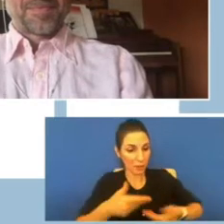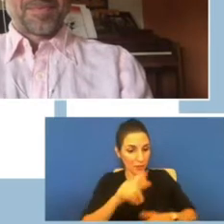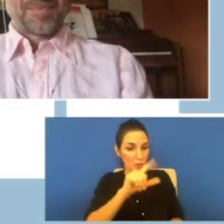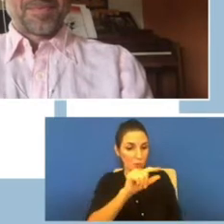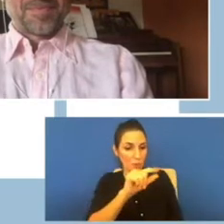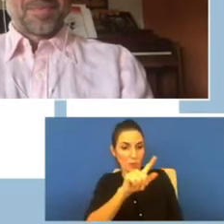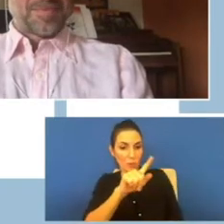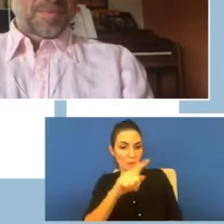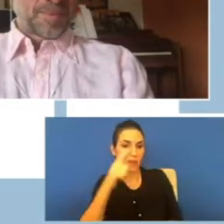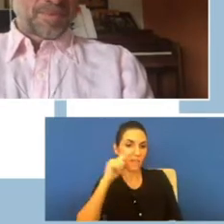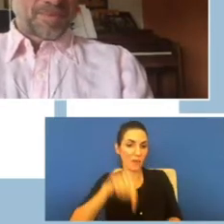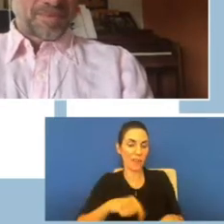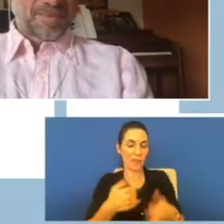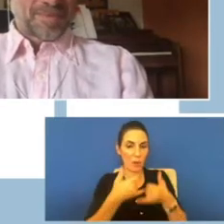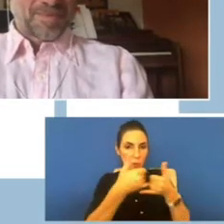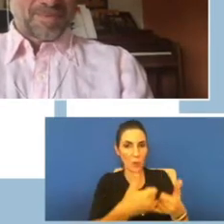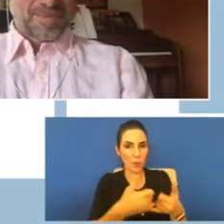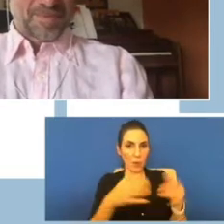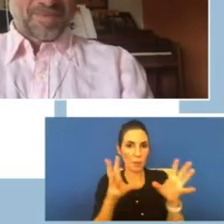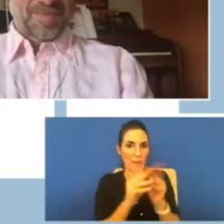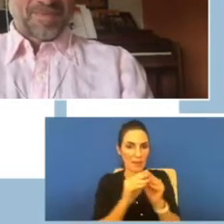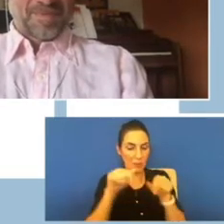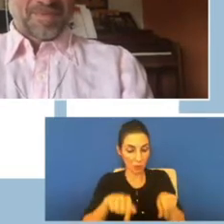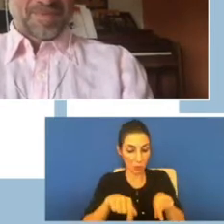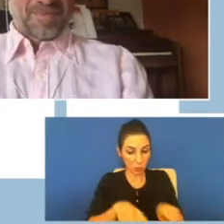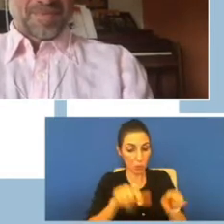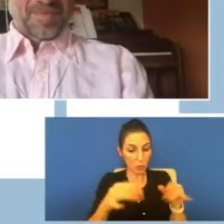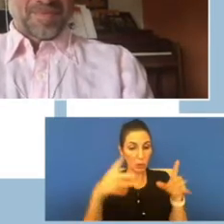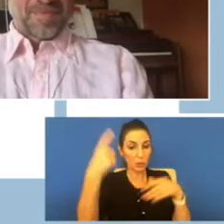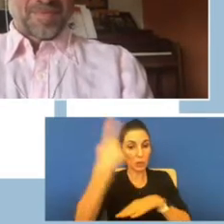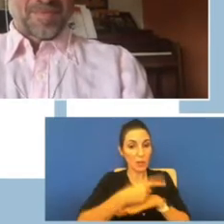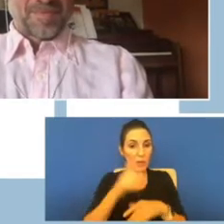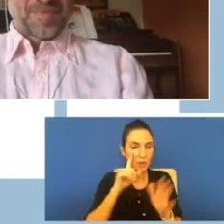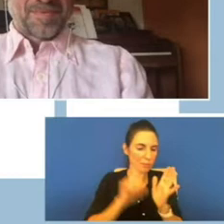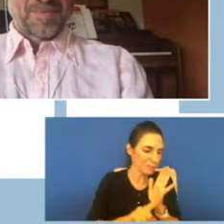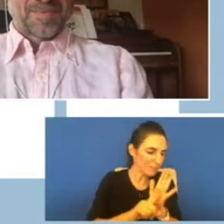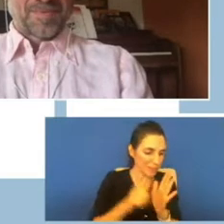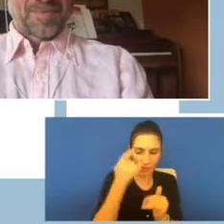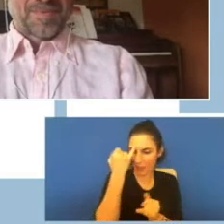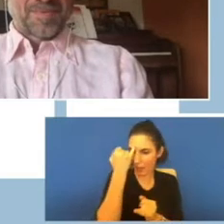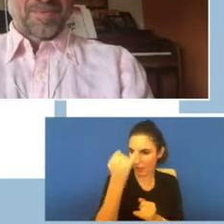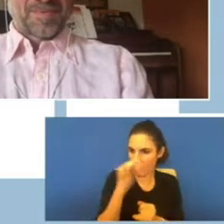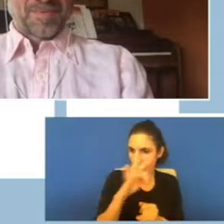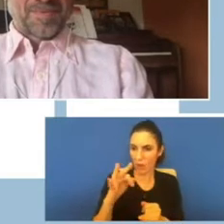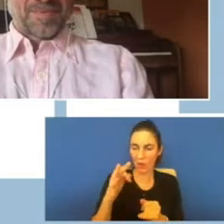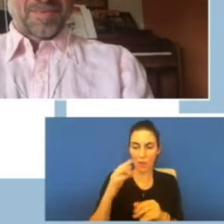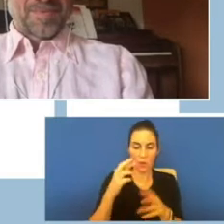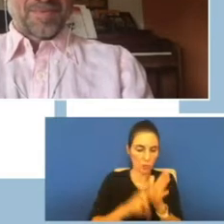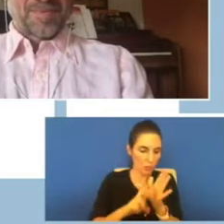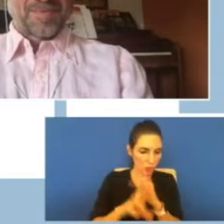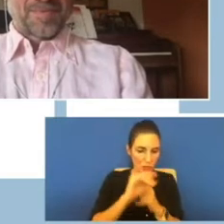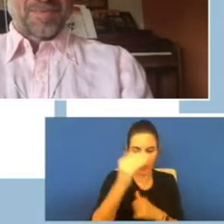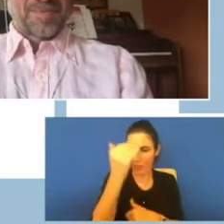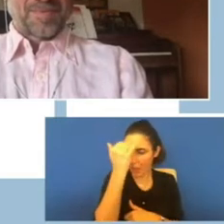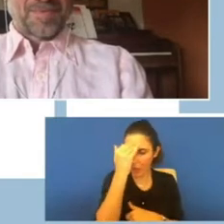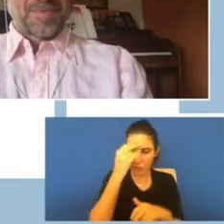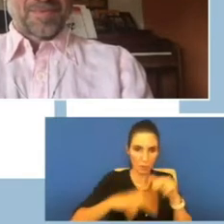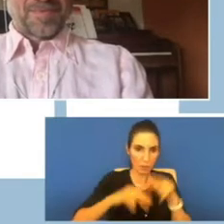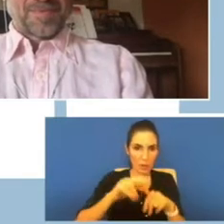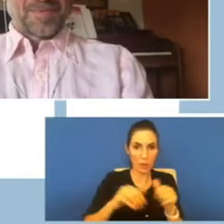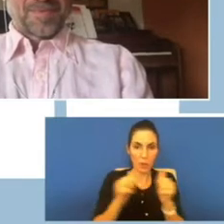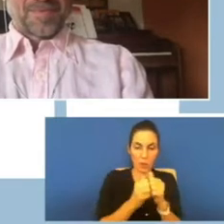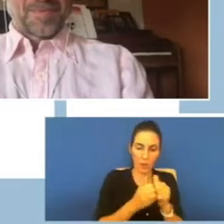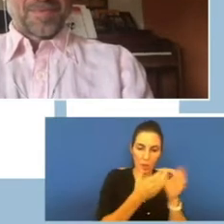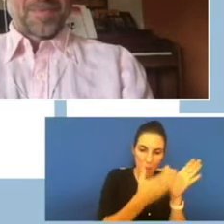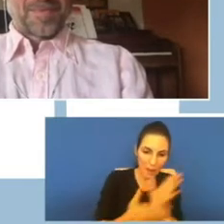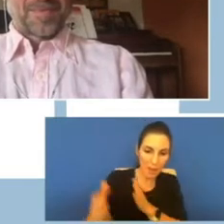meeting. Throughout today's sessions, we will consider the theme of research and knowledge building, starting with the plenary, Rethinking